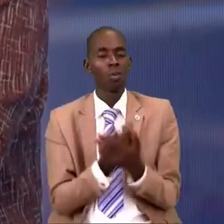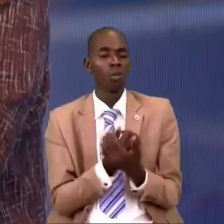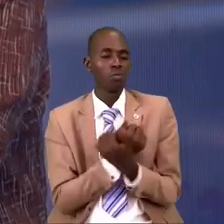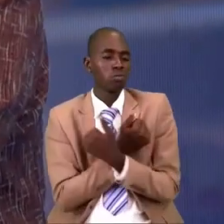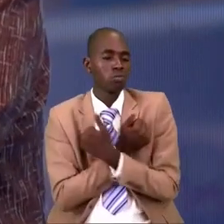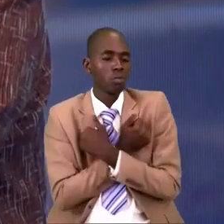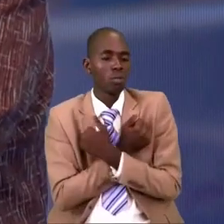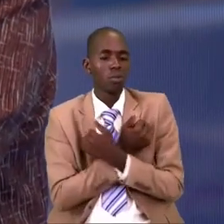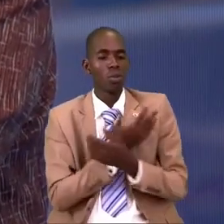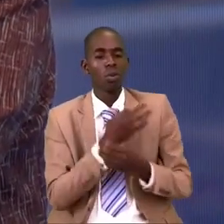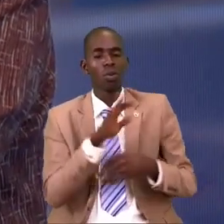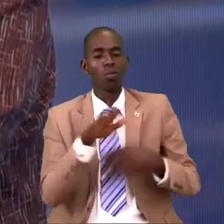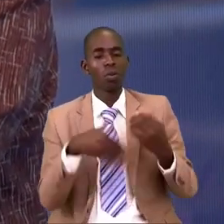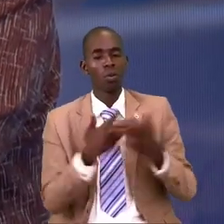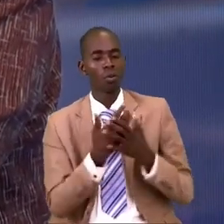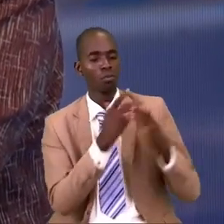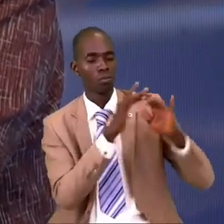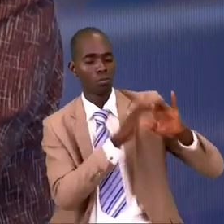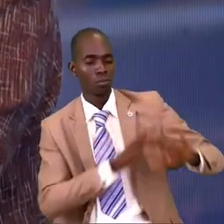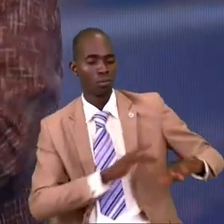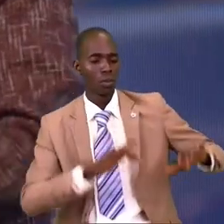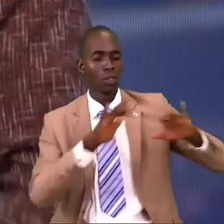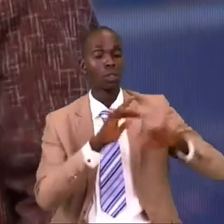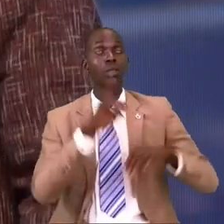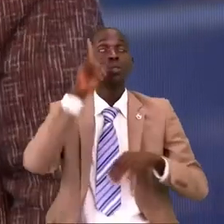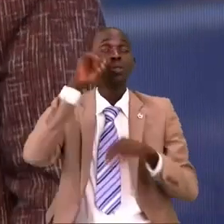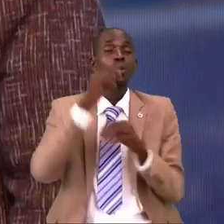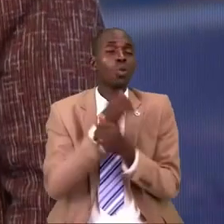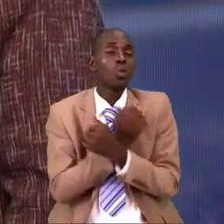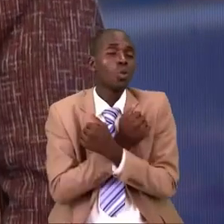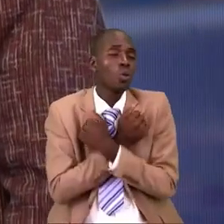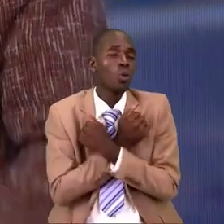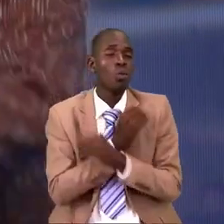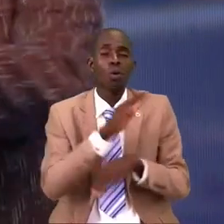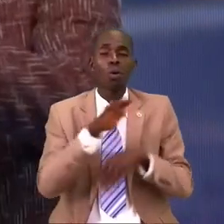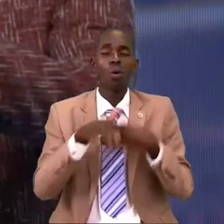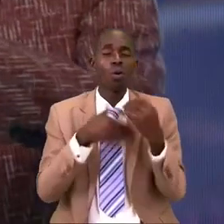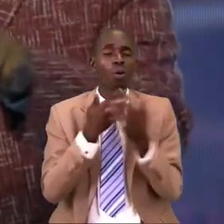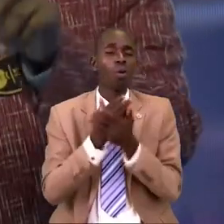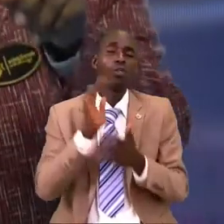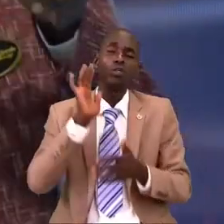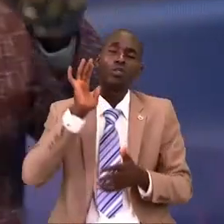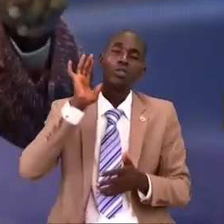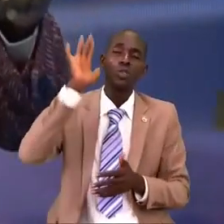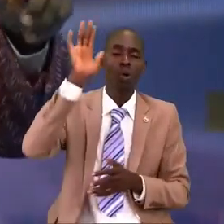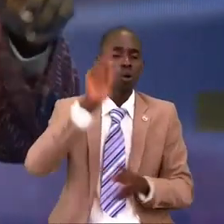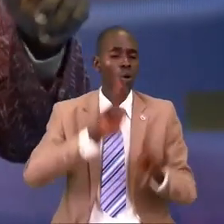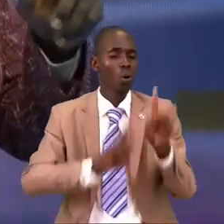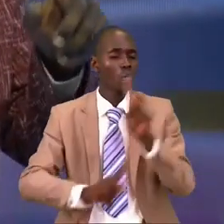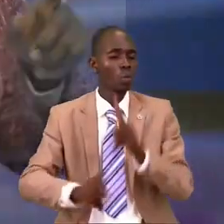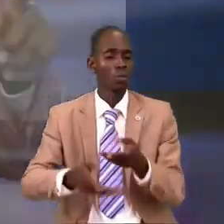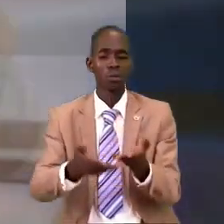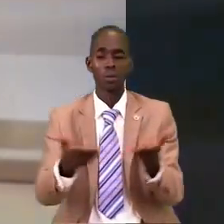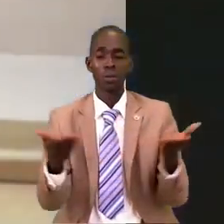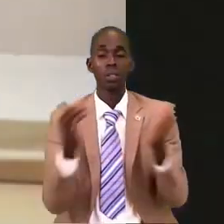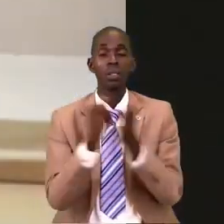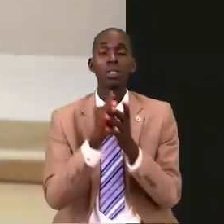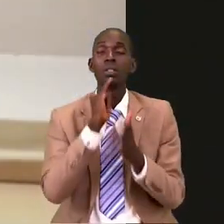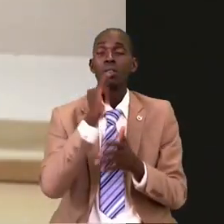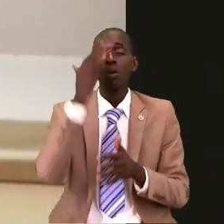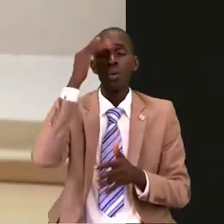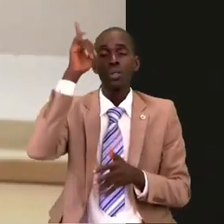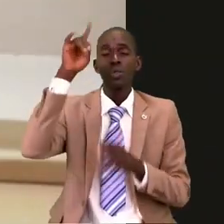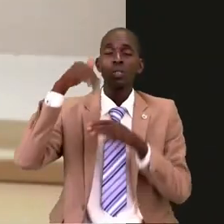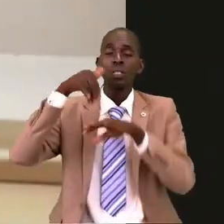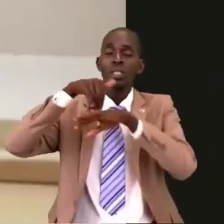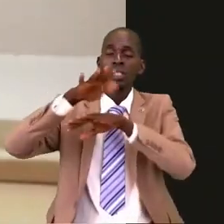Jesus Christ to bear and to carry our sins away. Lord, I pray for everyone